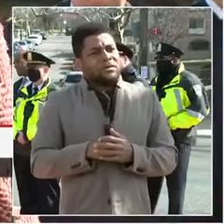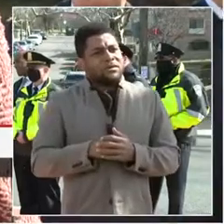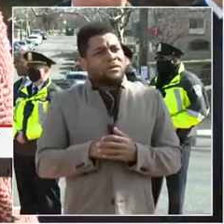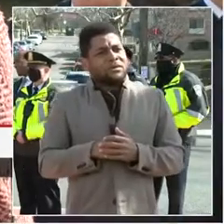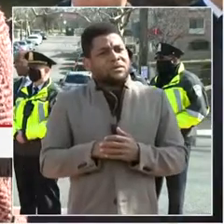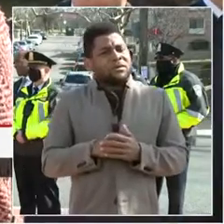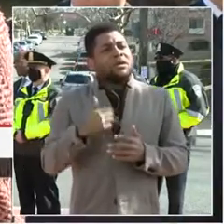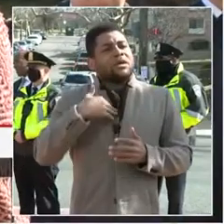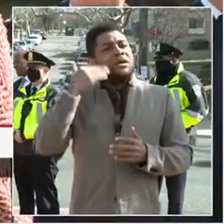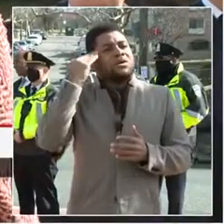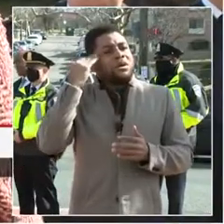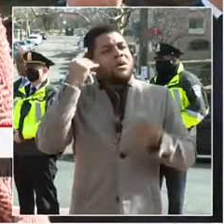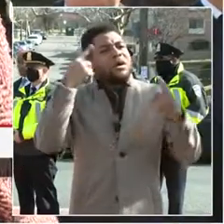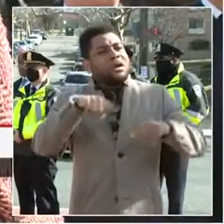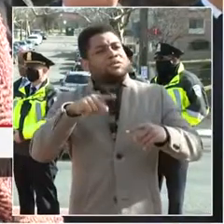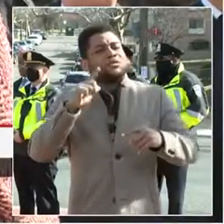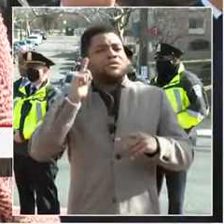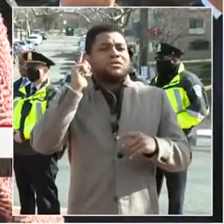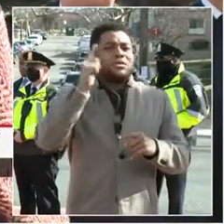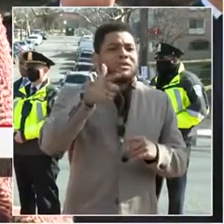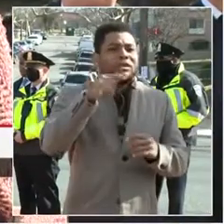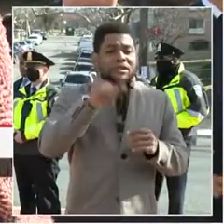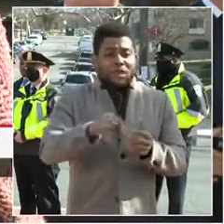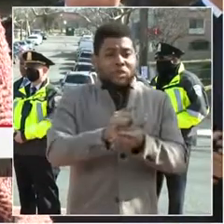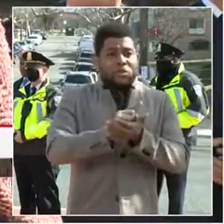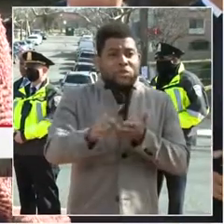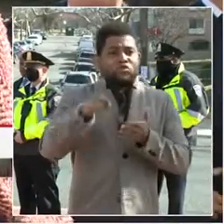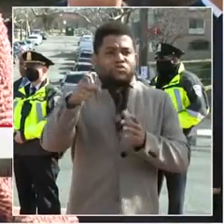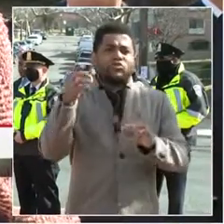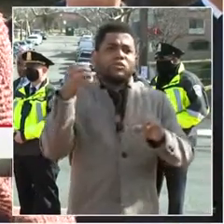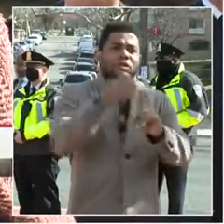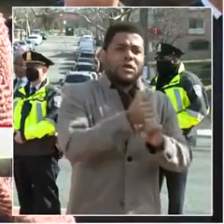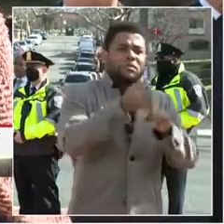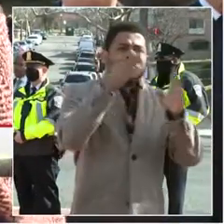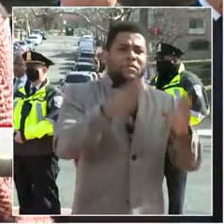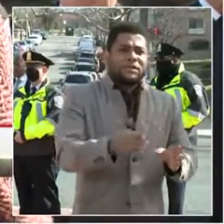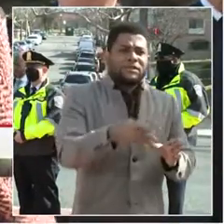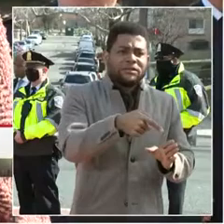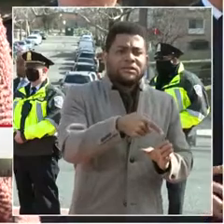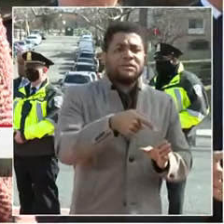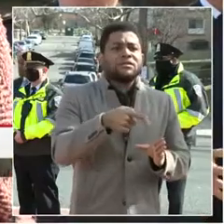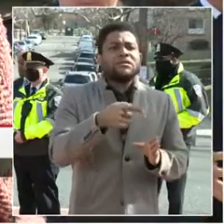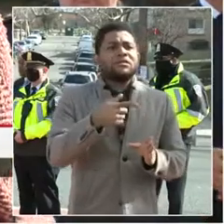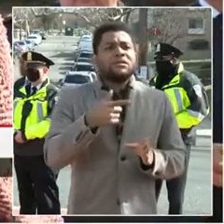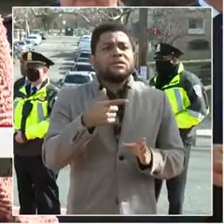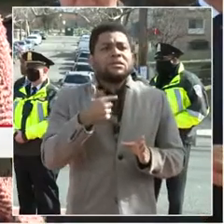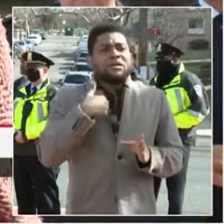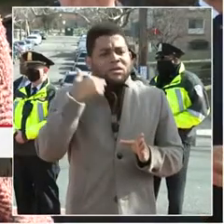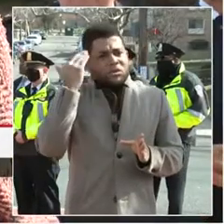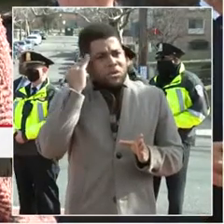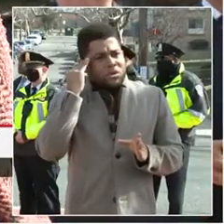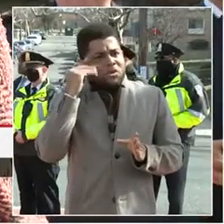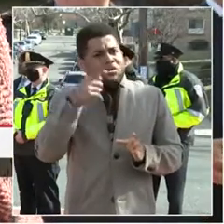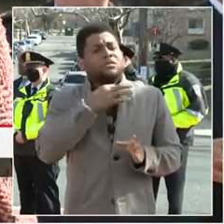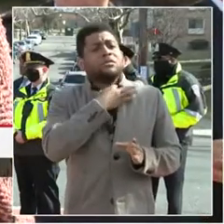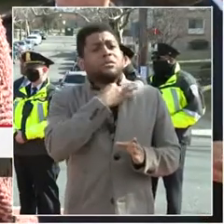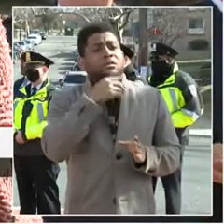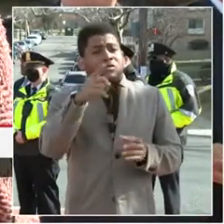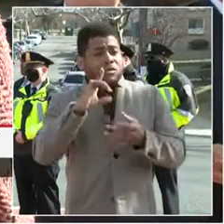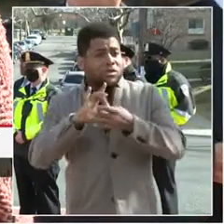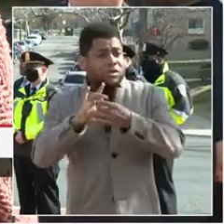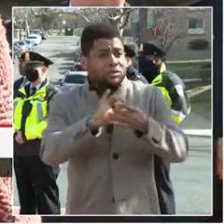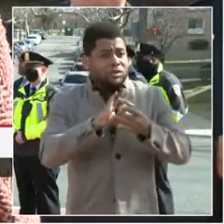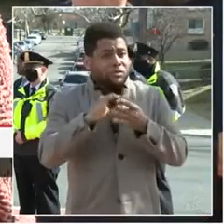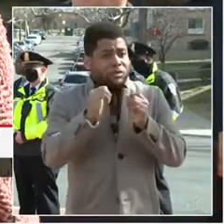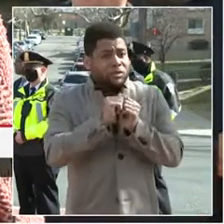I think was on Suitland Parkway. How is that relationship, even though it's very new and that you guys just recently announced it, but how is that relationship also working with the